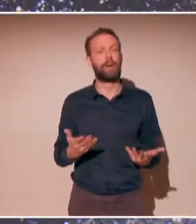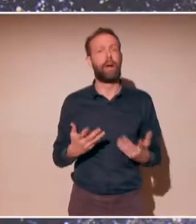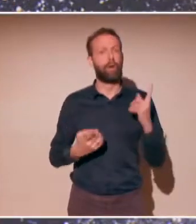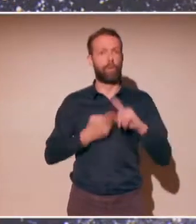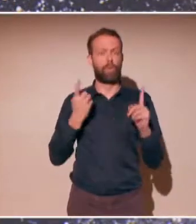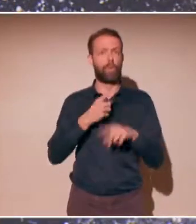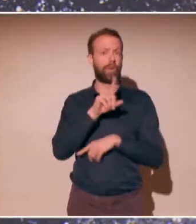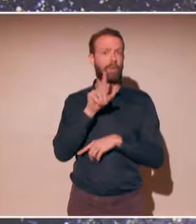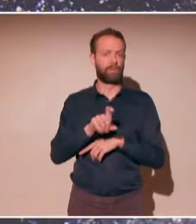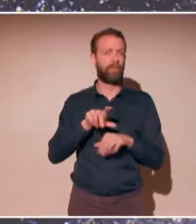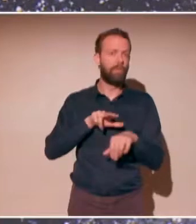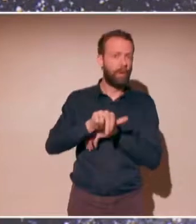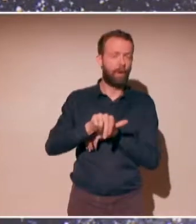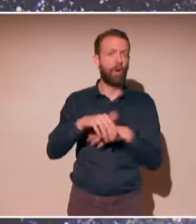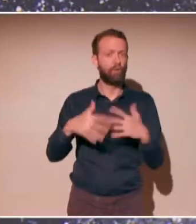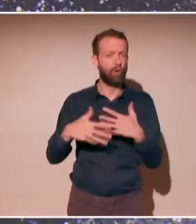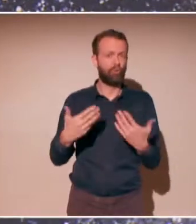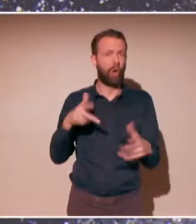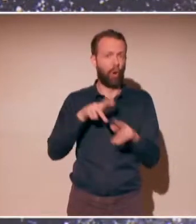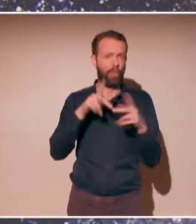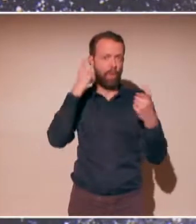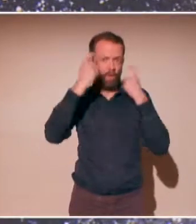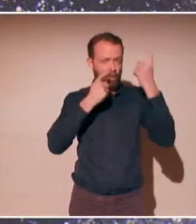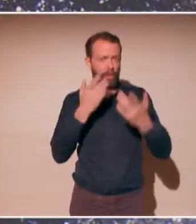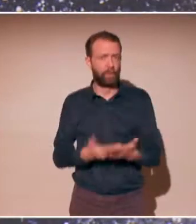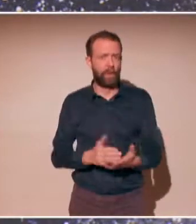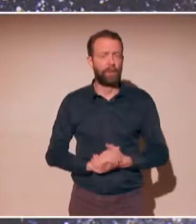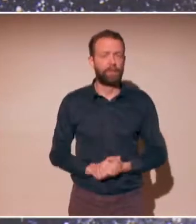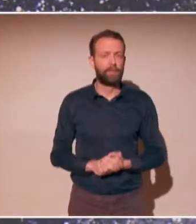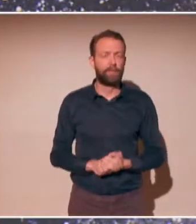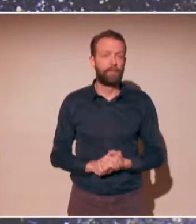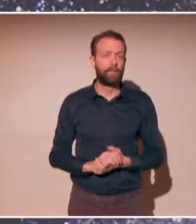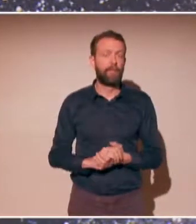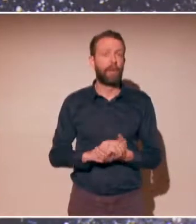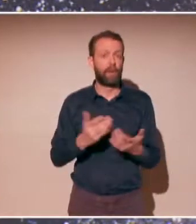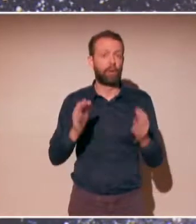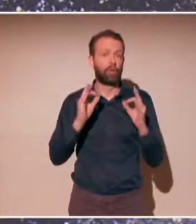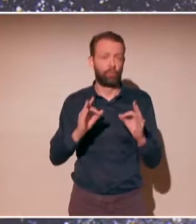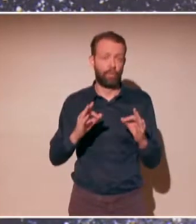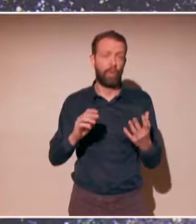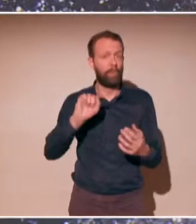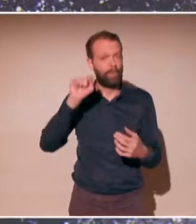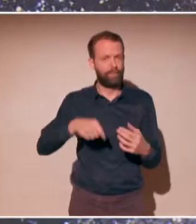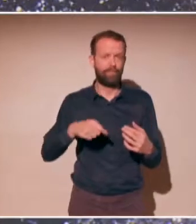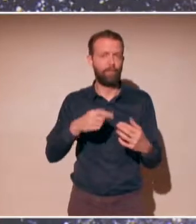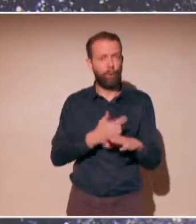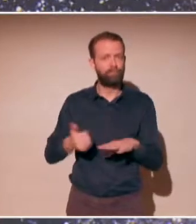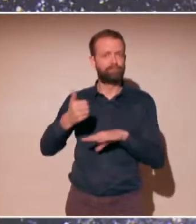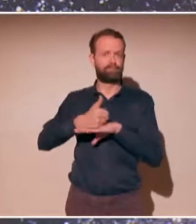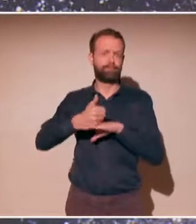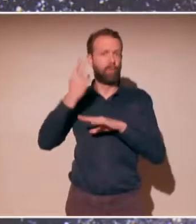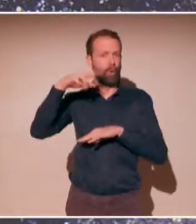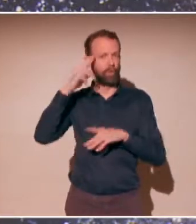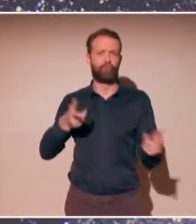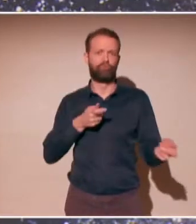are subjects that are real issues that are being raised already. And when we're dealing that, we are talking